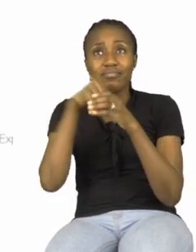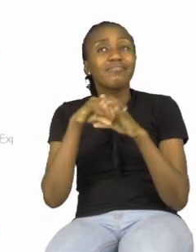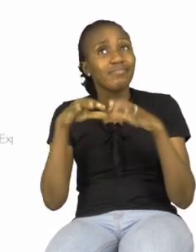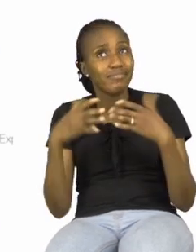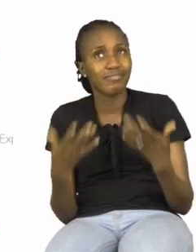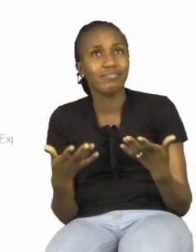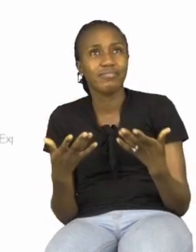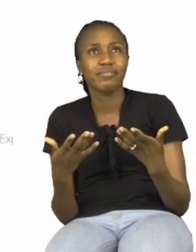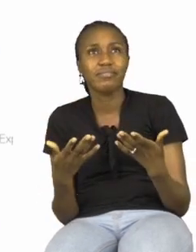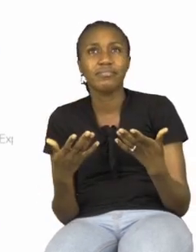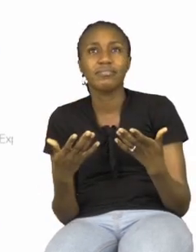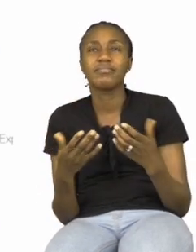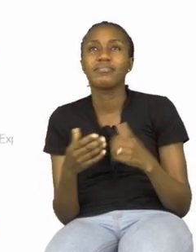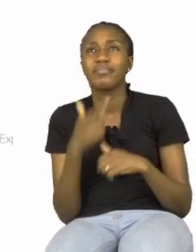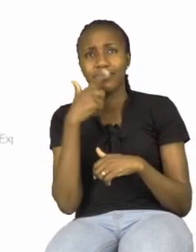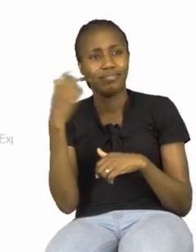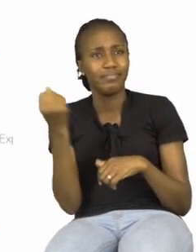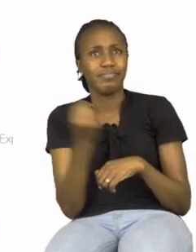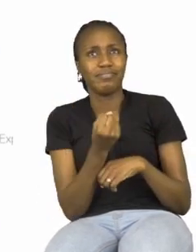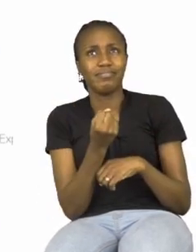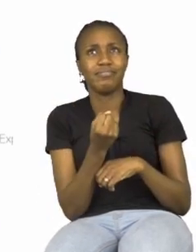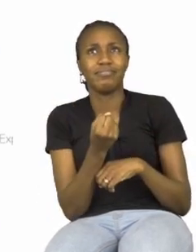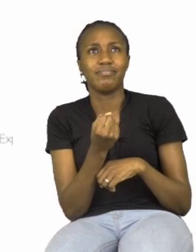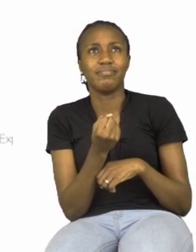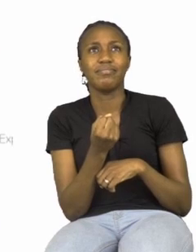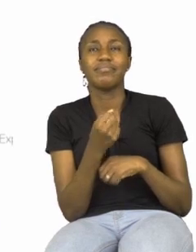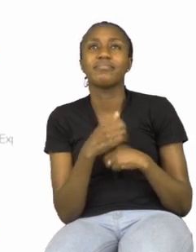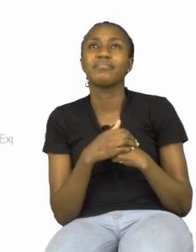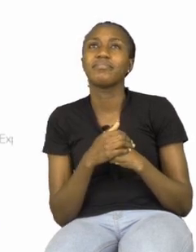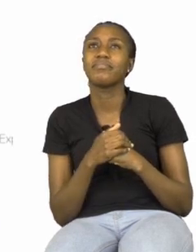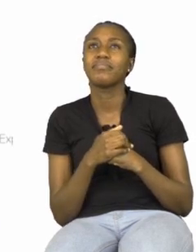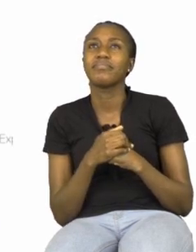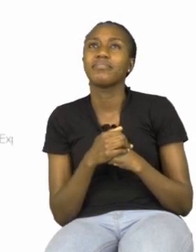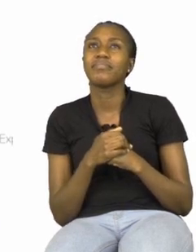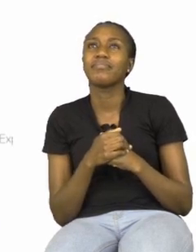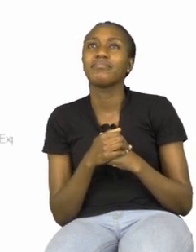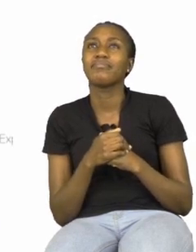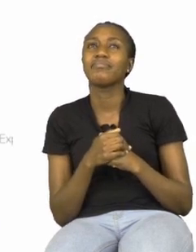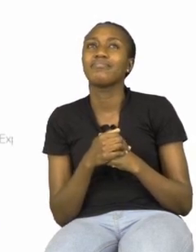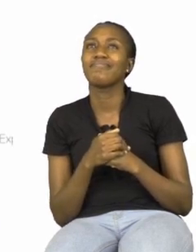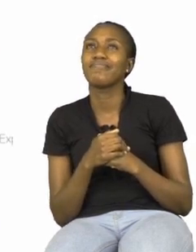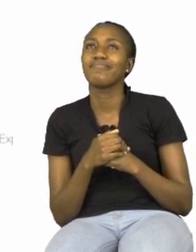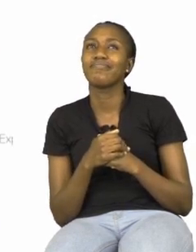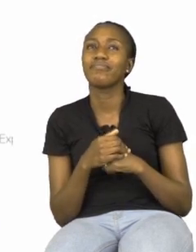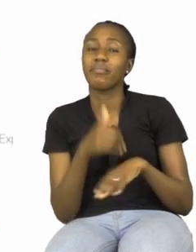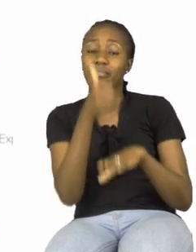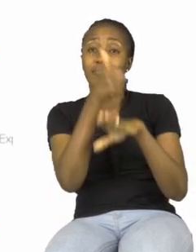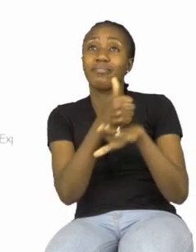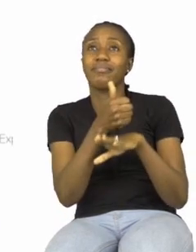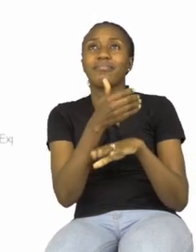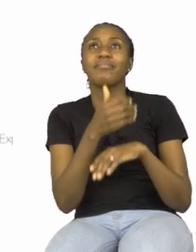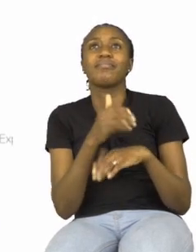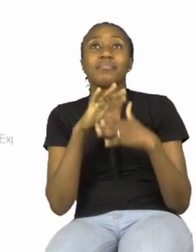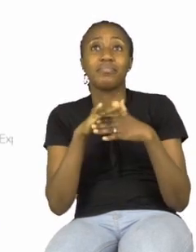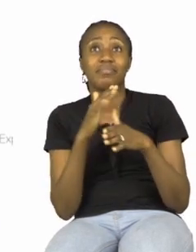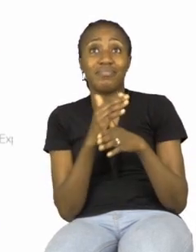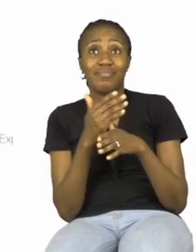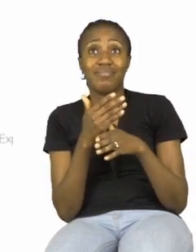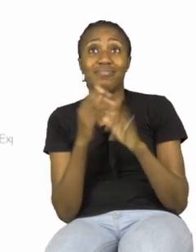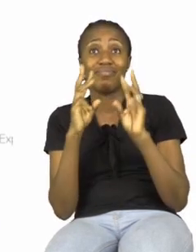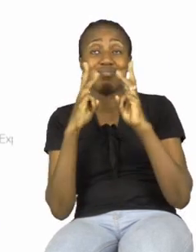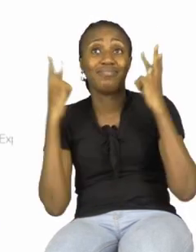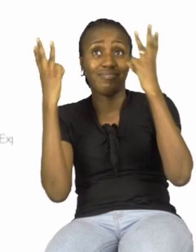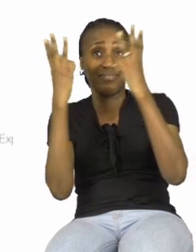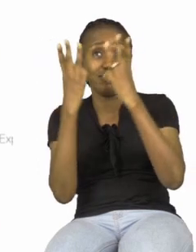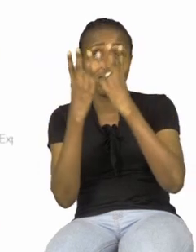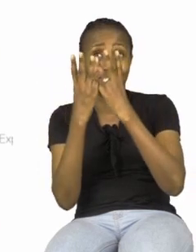called. Well, thank you for gracing us with your presence, Maggie. We wish you all the best of luck, especially ahead. You have a huge